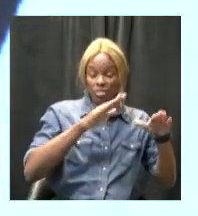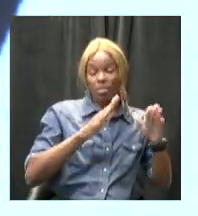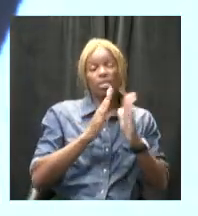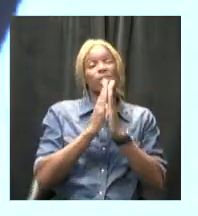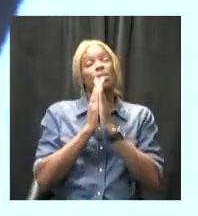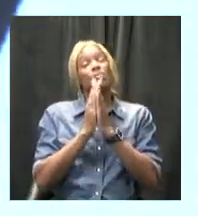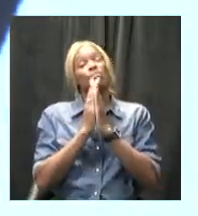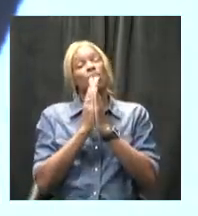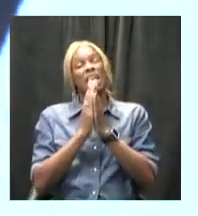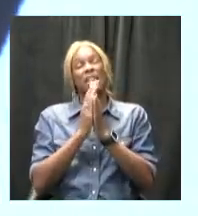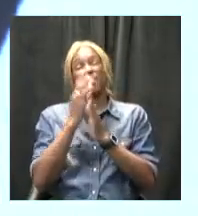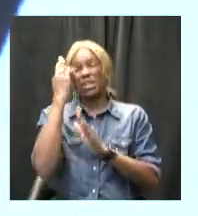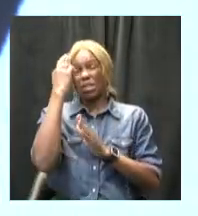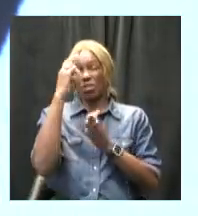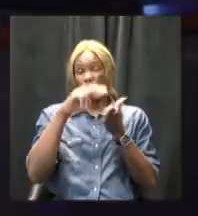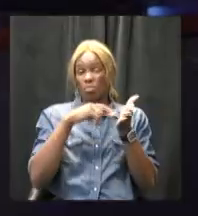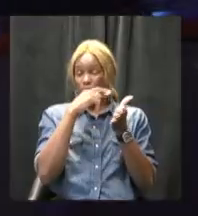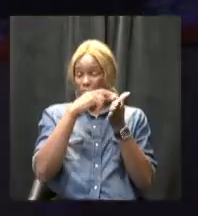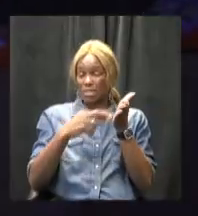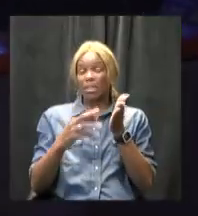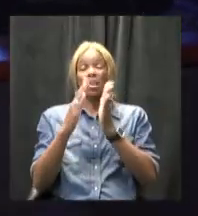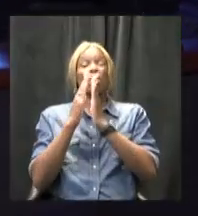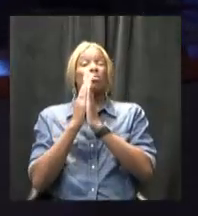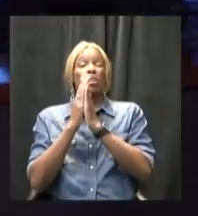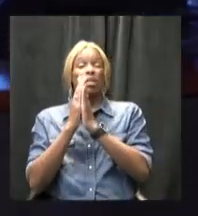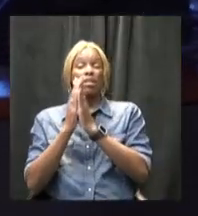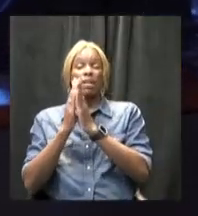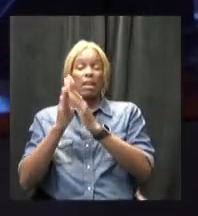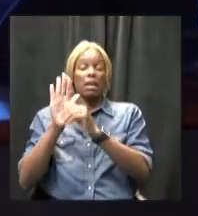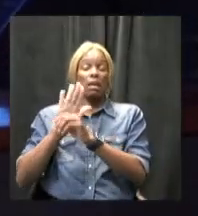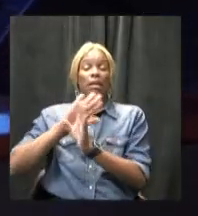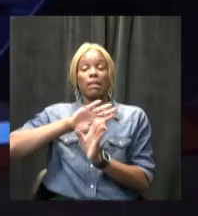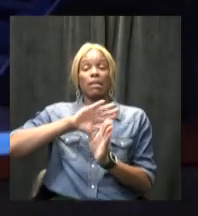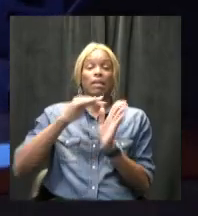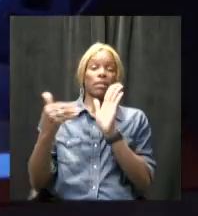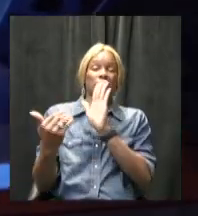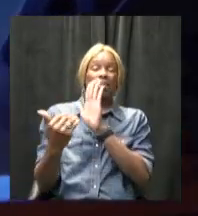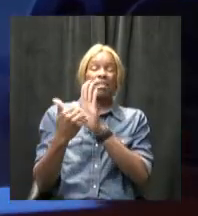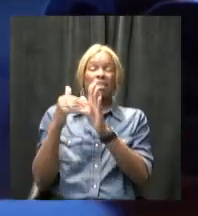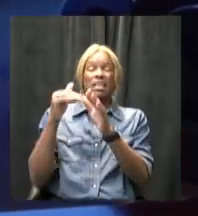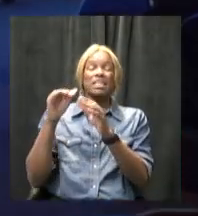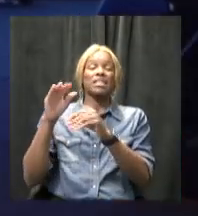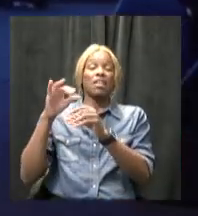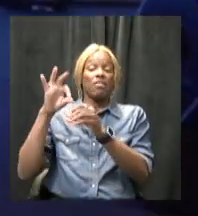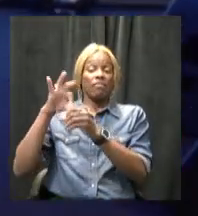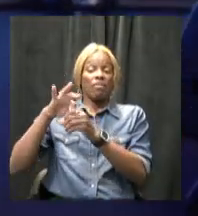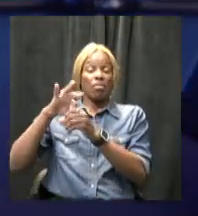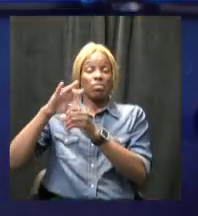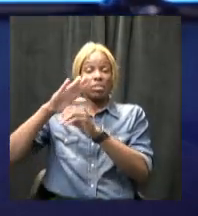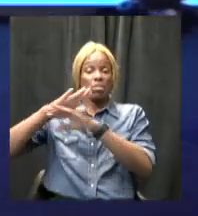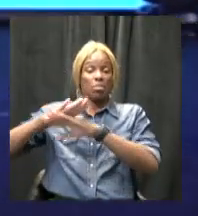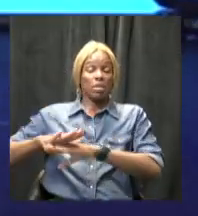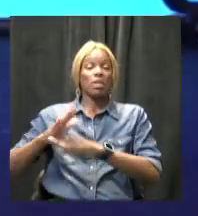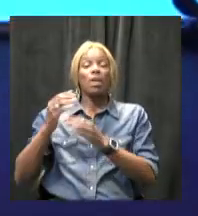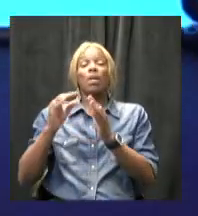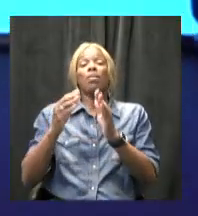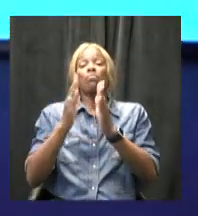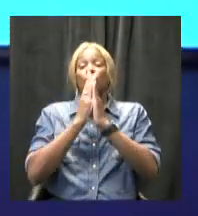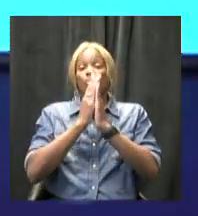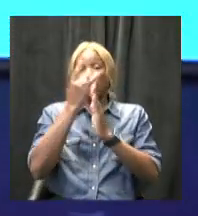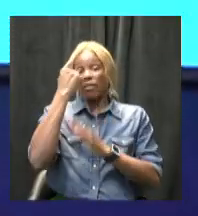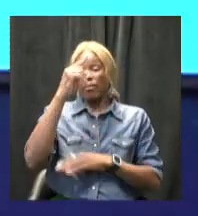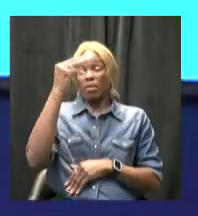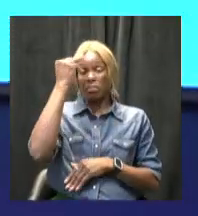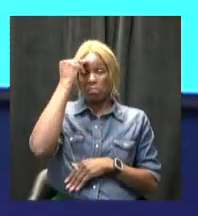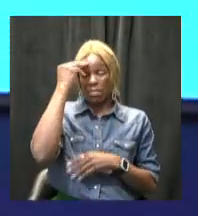this racism, to pray against this voter suppression, to pray against the brokenness, to pray for the mental health challenges.